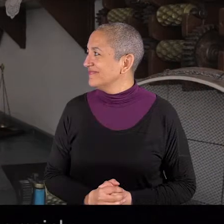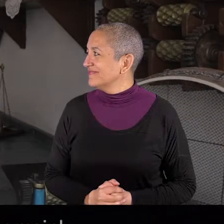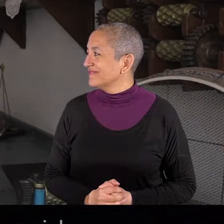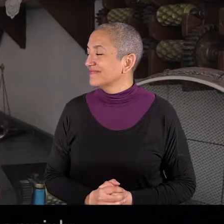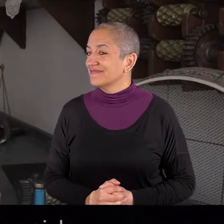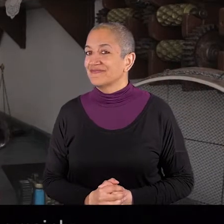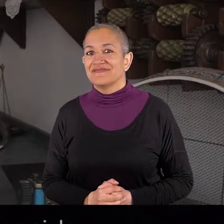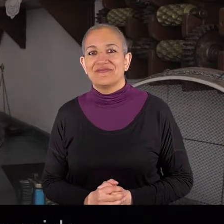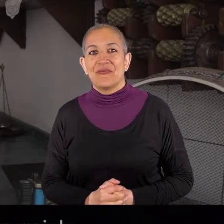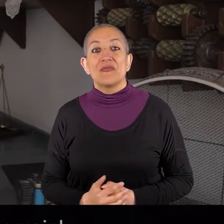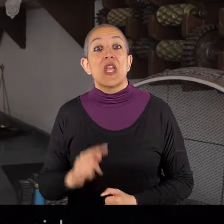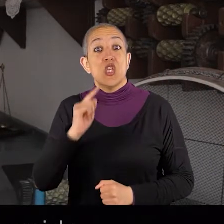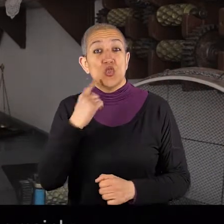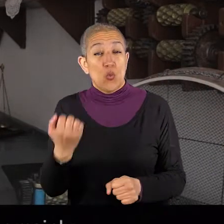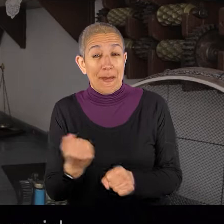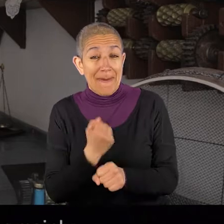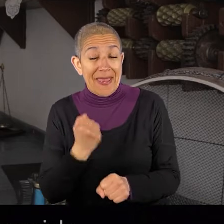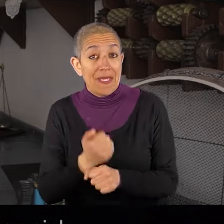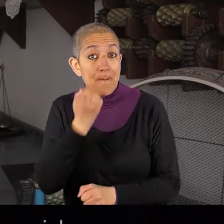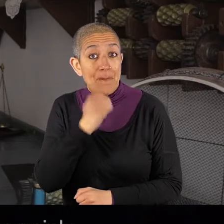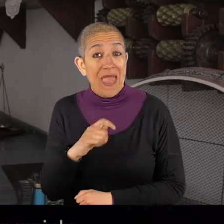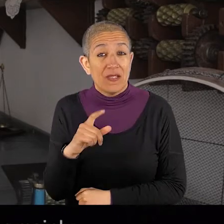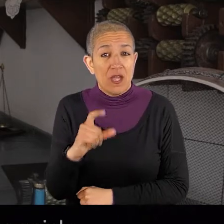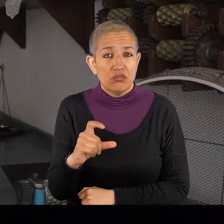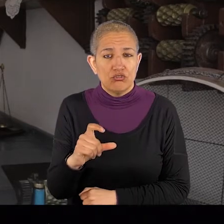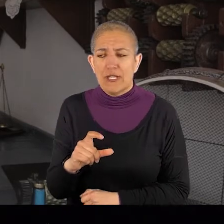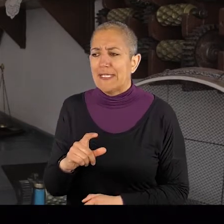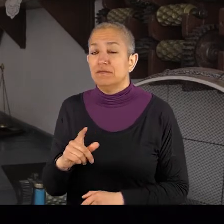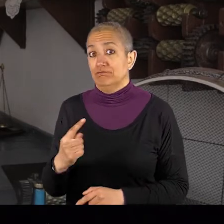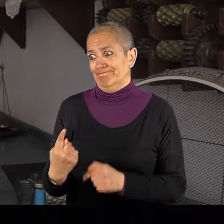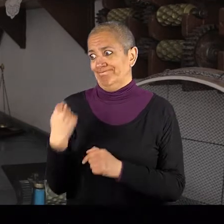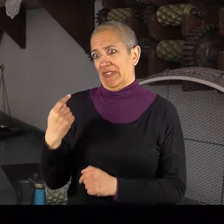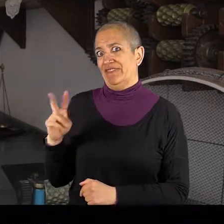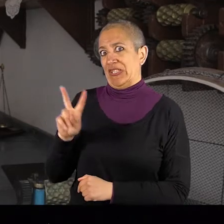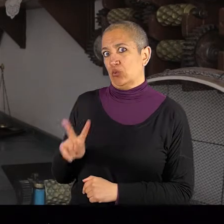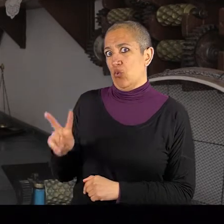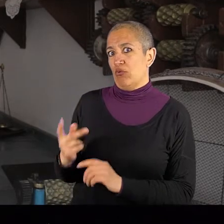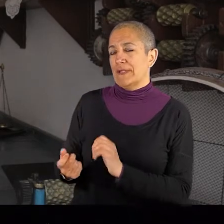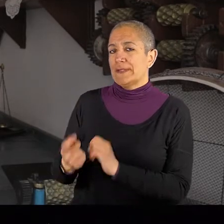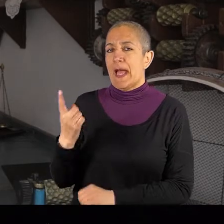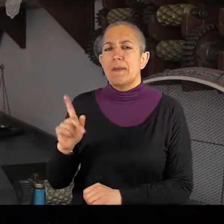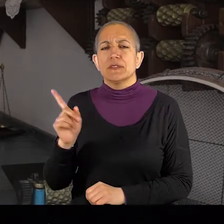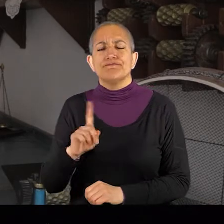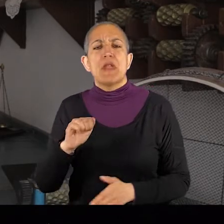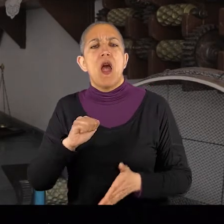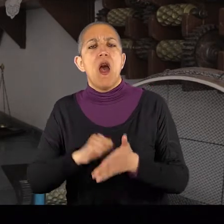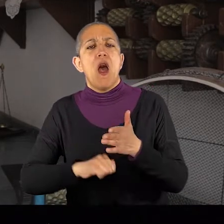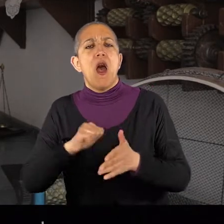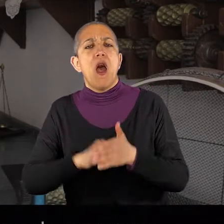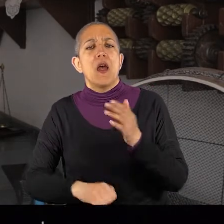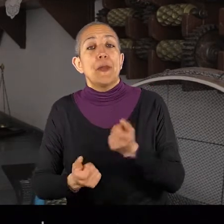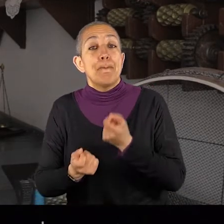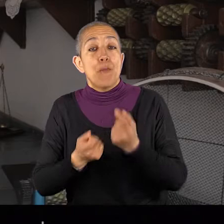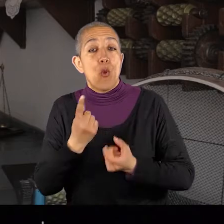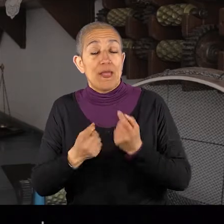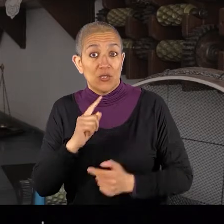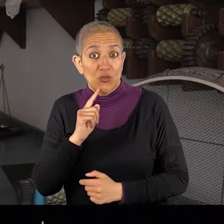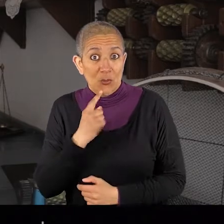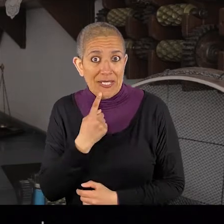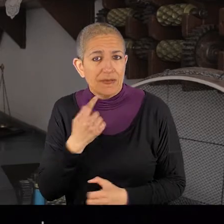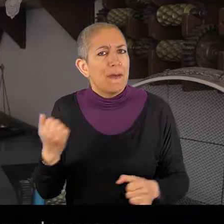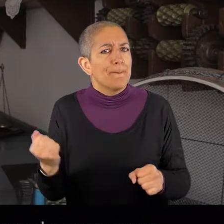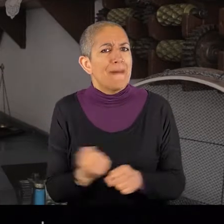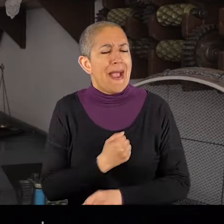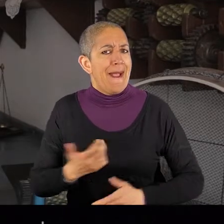Sweet making in the Black Country was mainly, in Victorian times, the hard-boiled sweets. And to make the